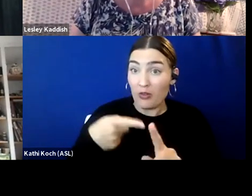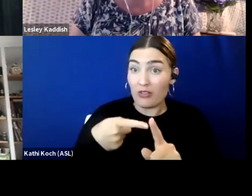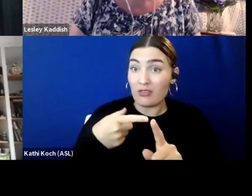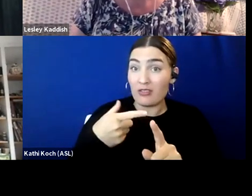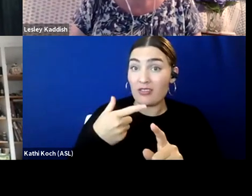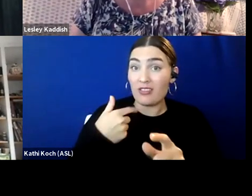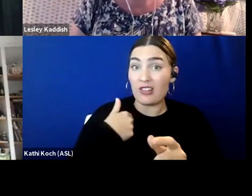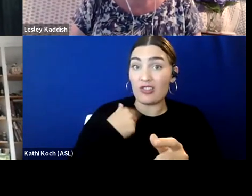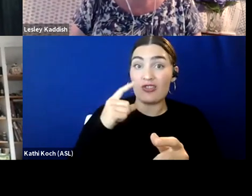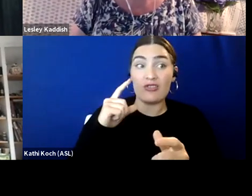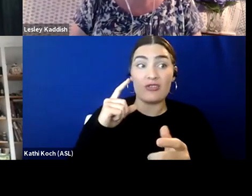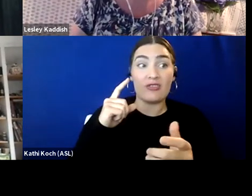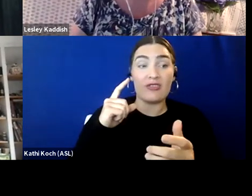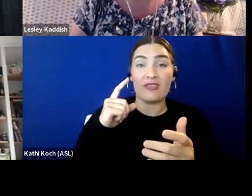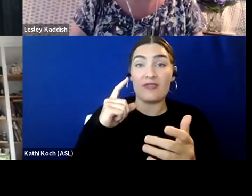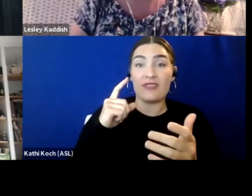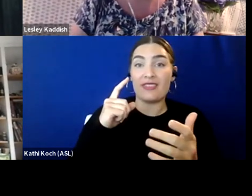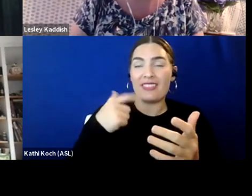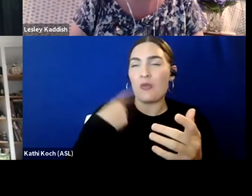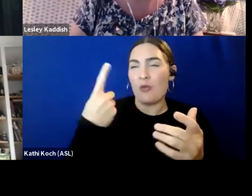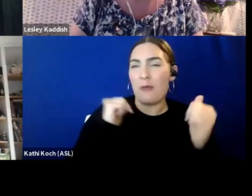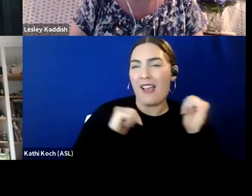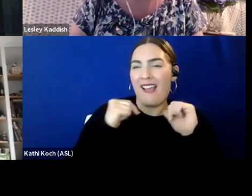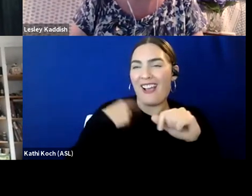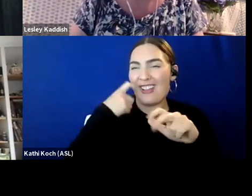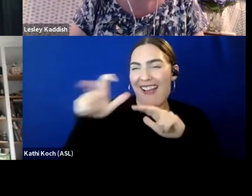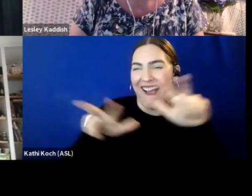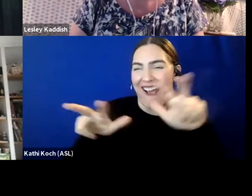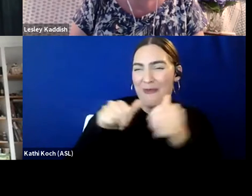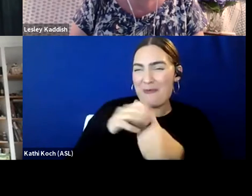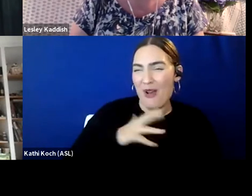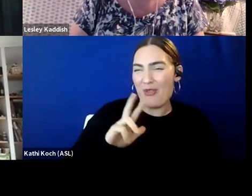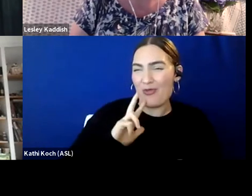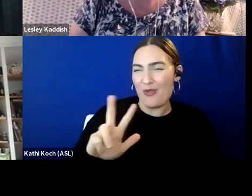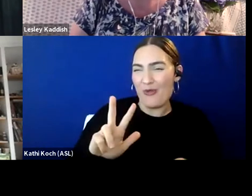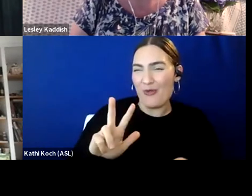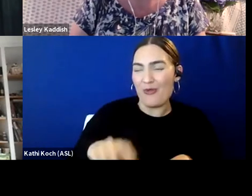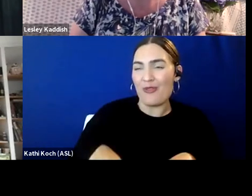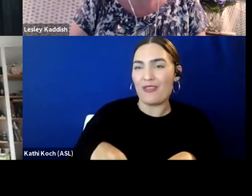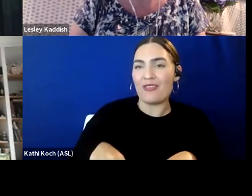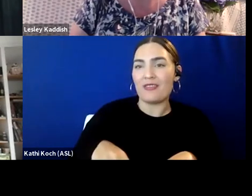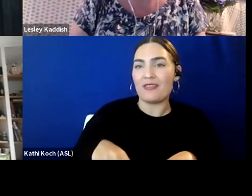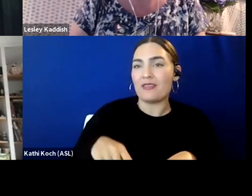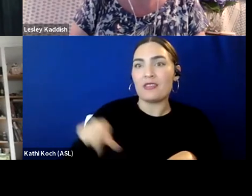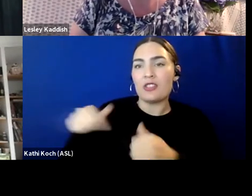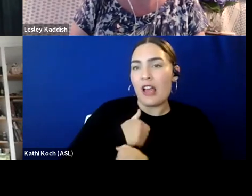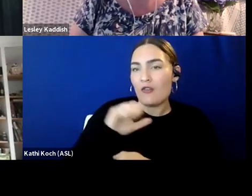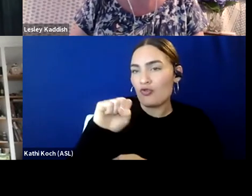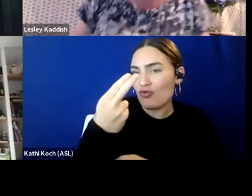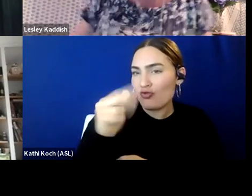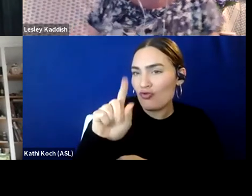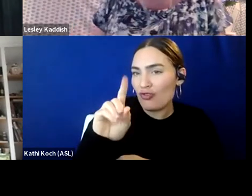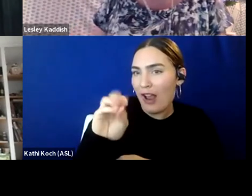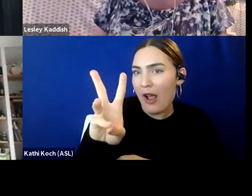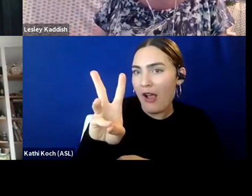this play where I had just gone on a hike with my three-year-old, and he is really into shadows. And as we were hiking, he would